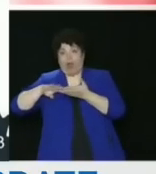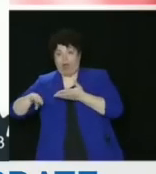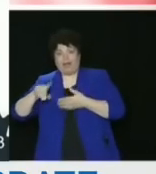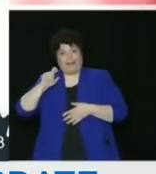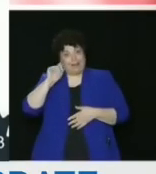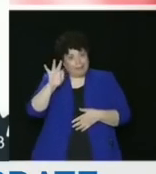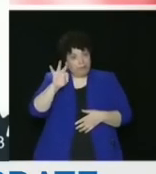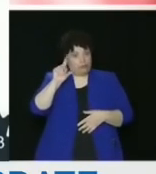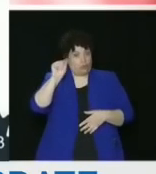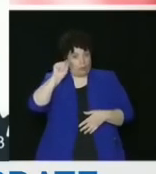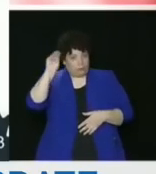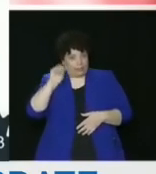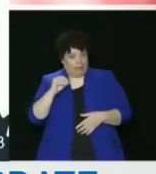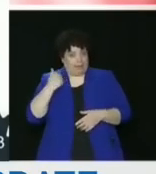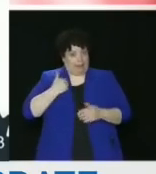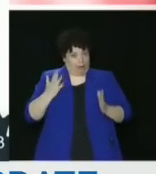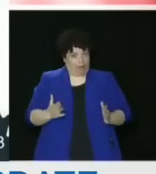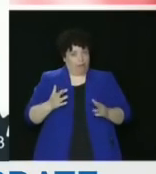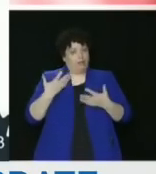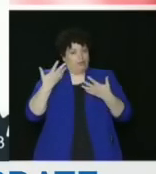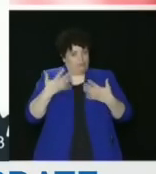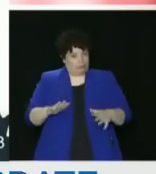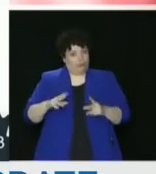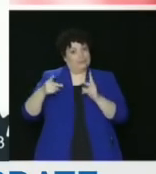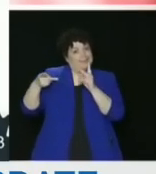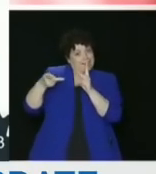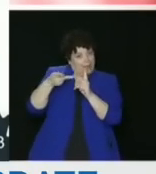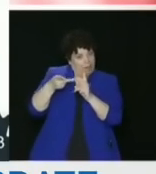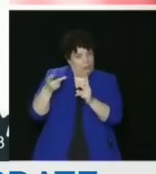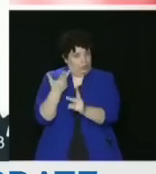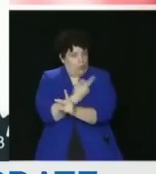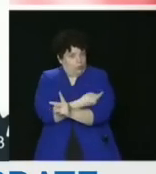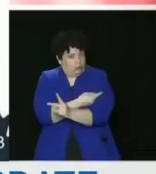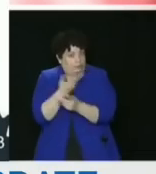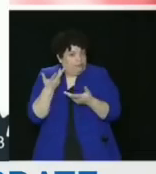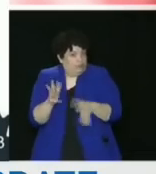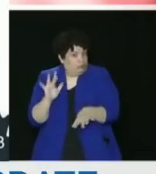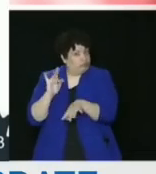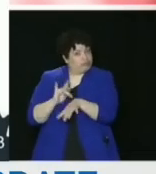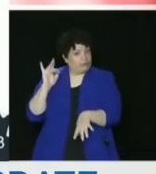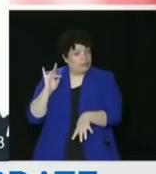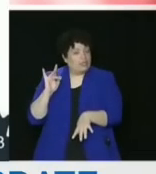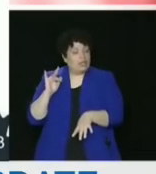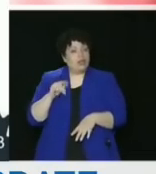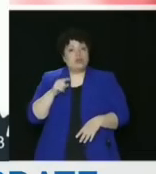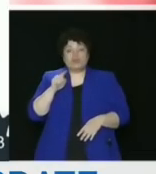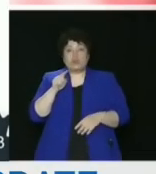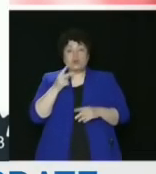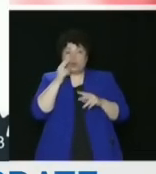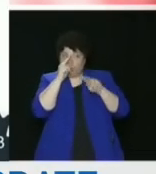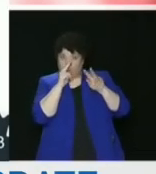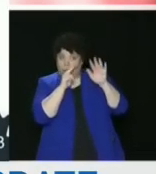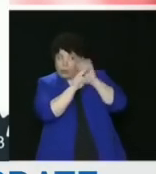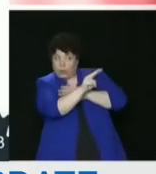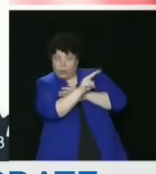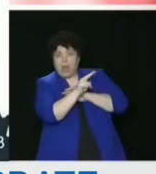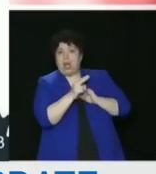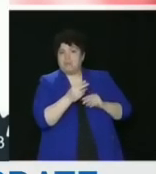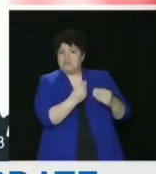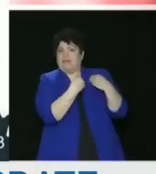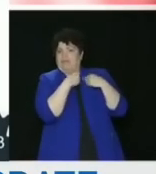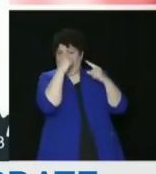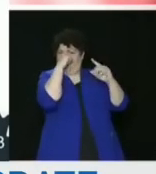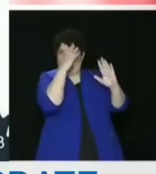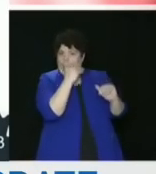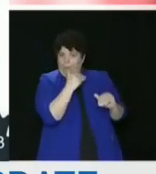20% of Canadians have received their second dose. These models give us hope, illustrating that there is a safe